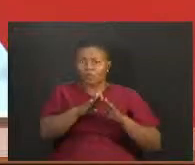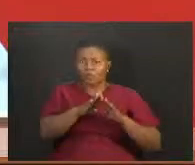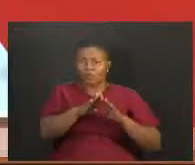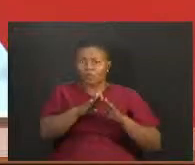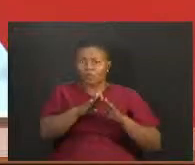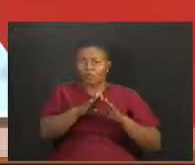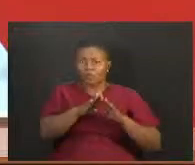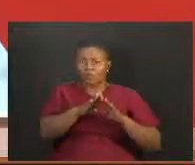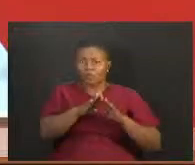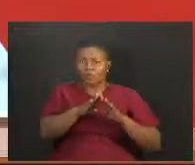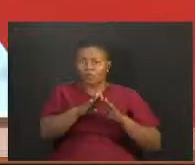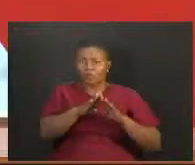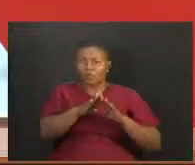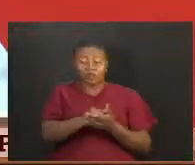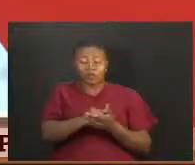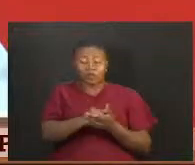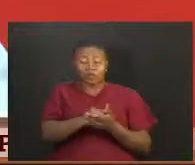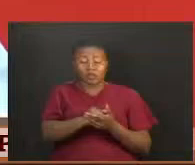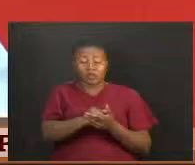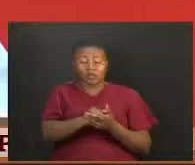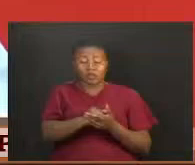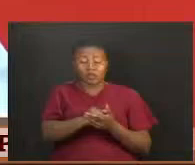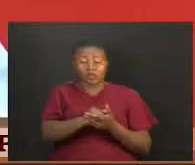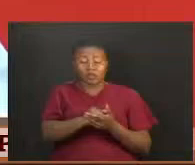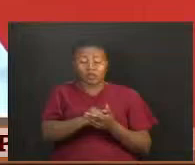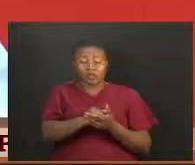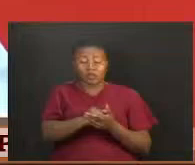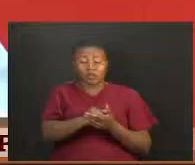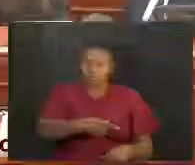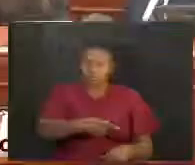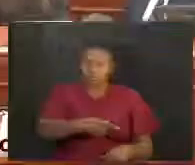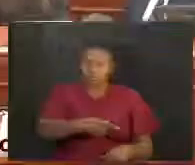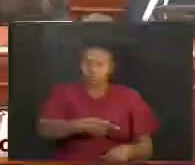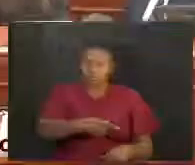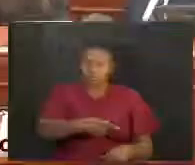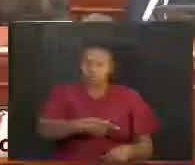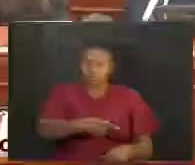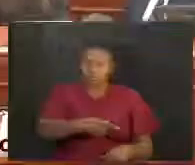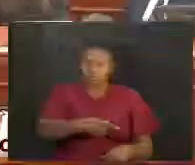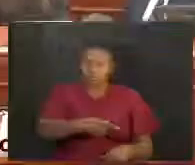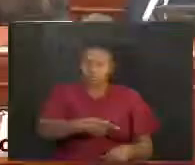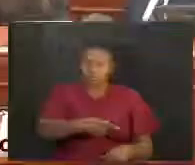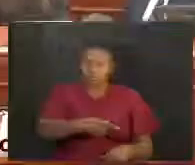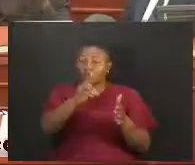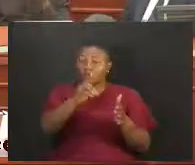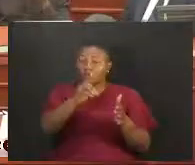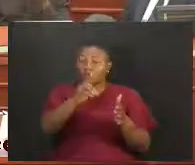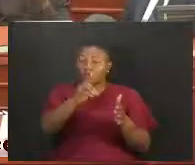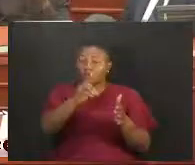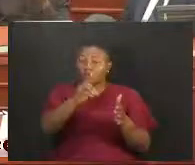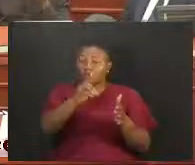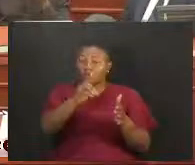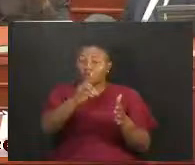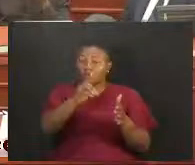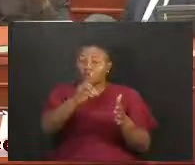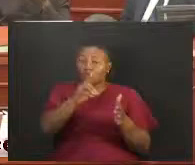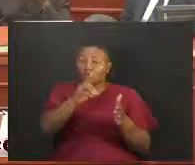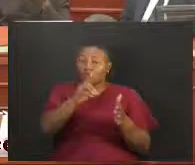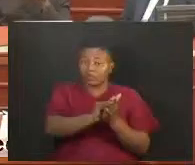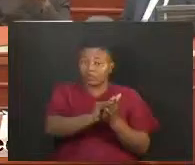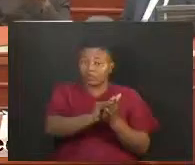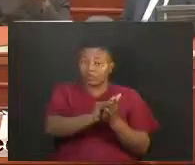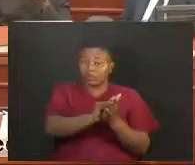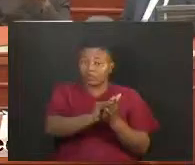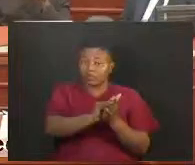that the voices of the youth matter in designing policies that directly and indirectly impact their lives and